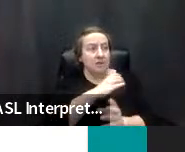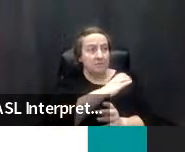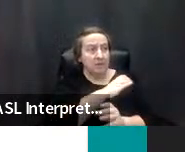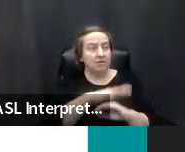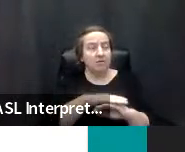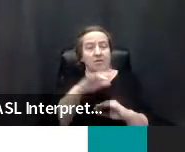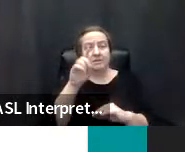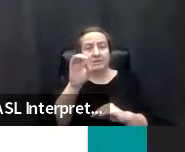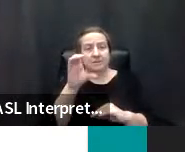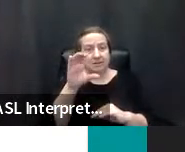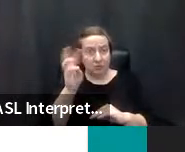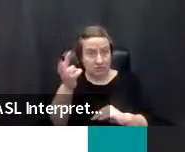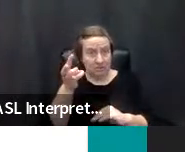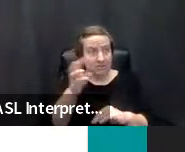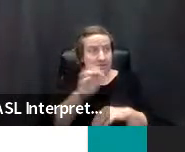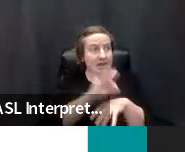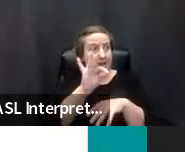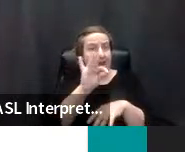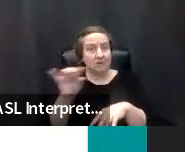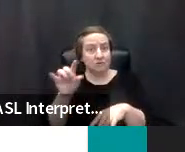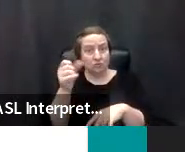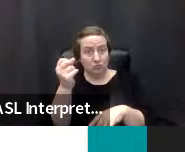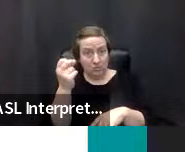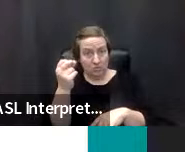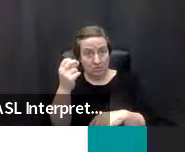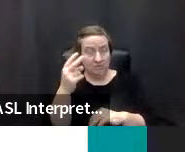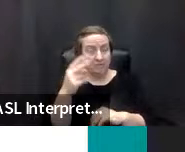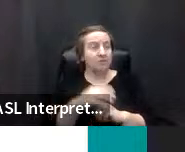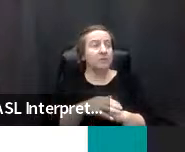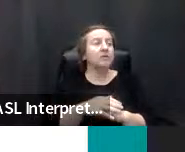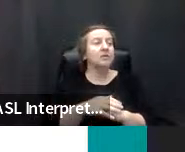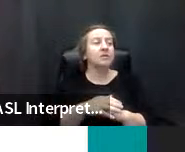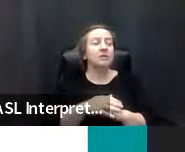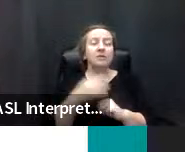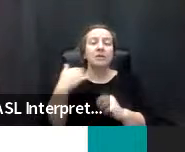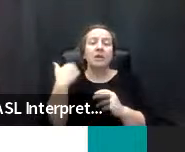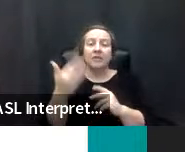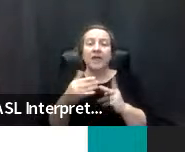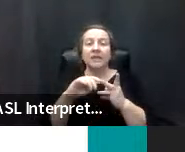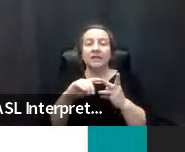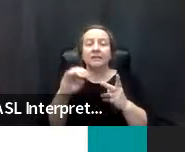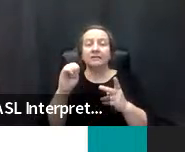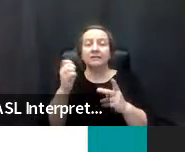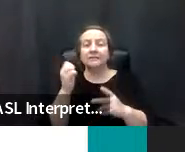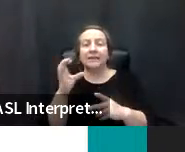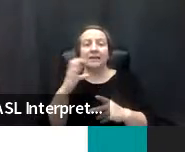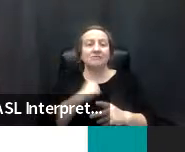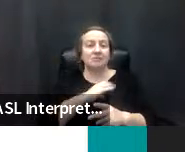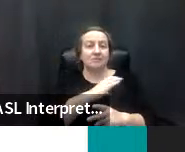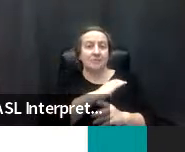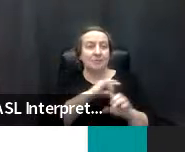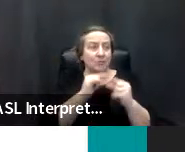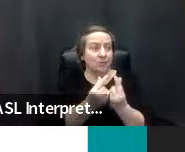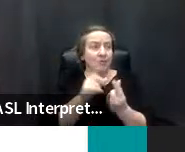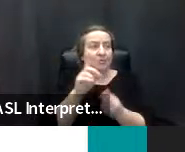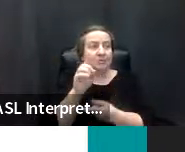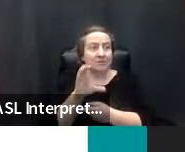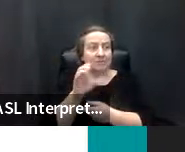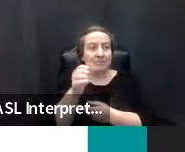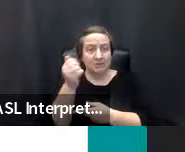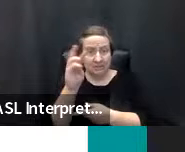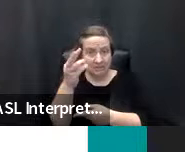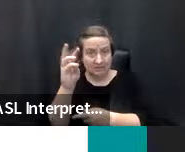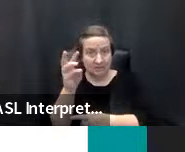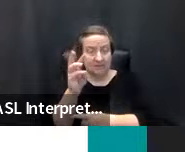6th, 9 a.m. to 12 p.m. We then have an executive steering group December 16th, which